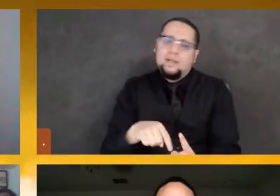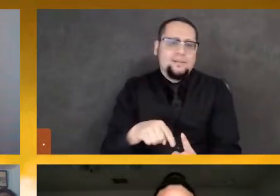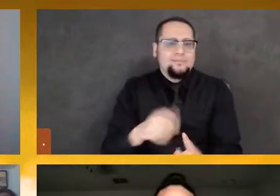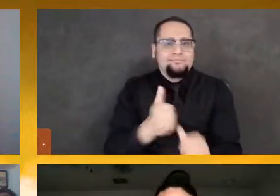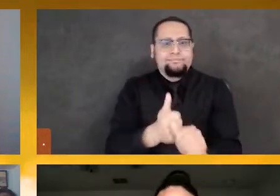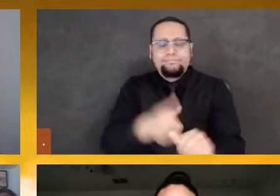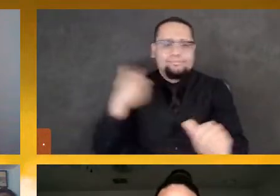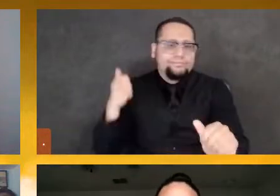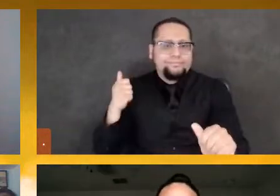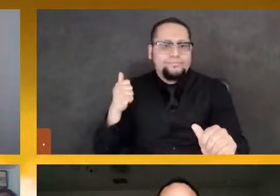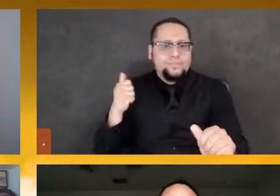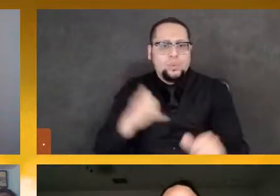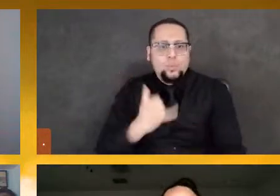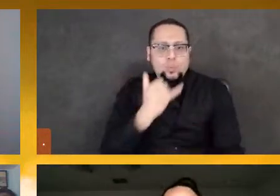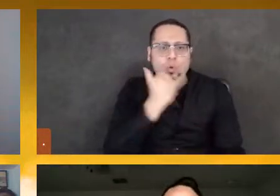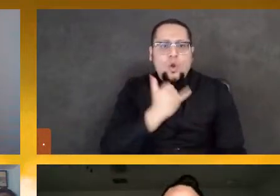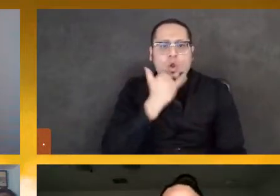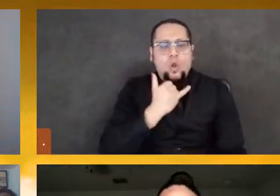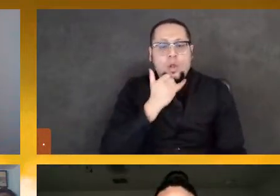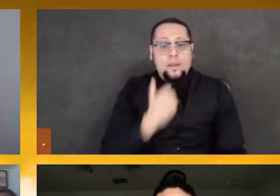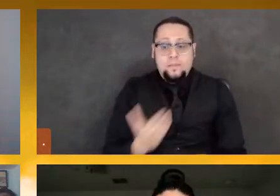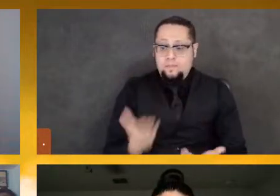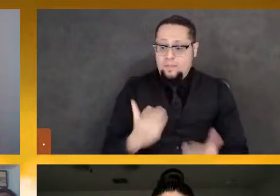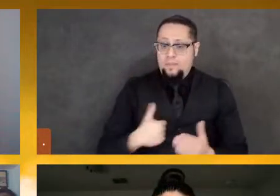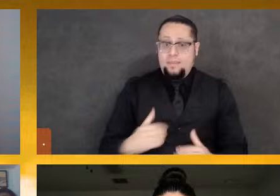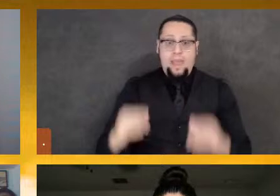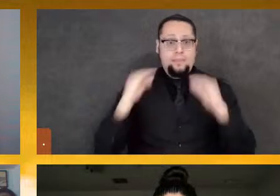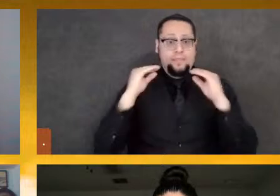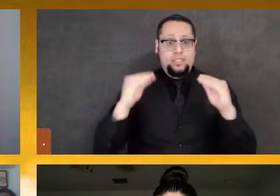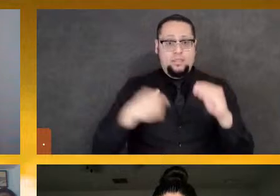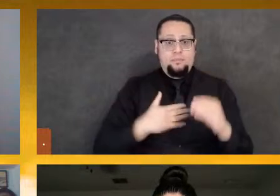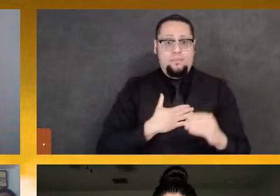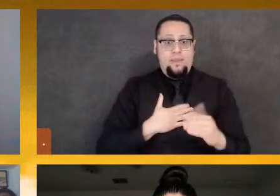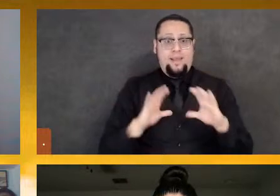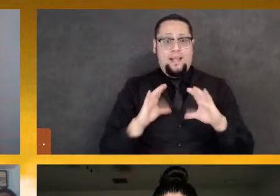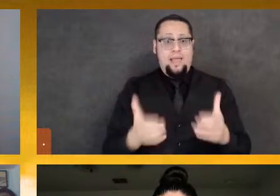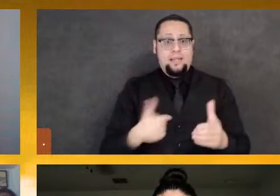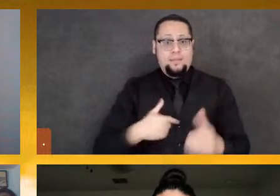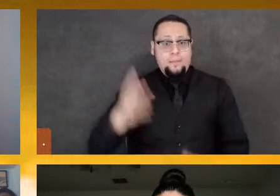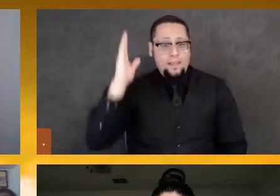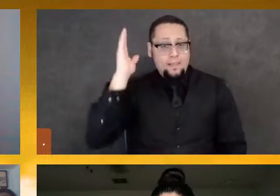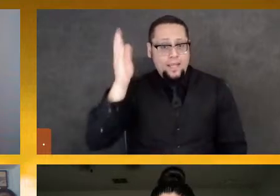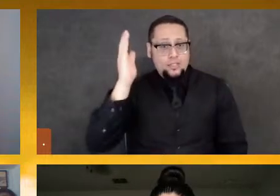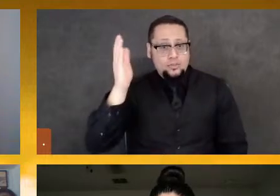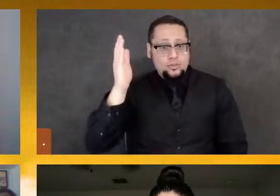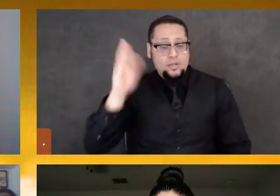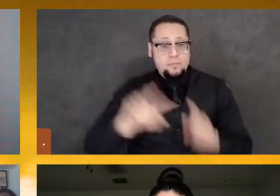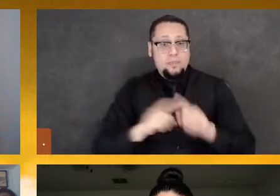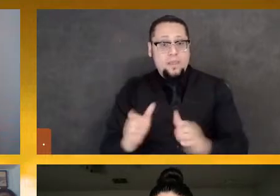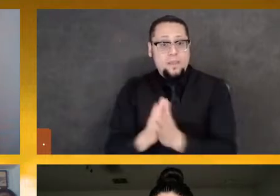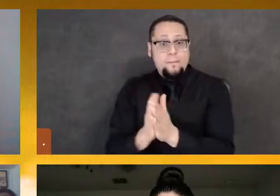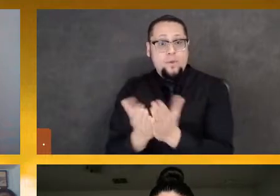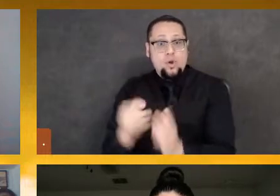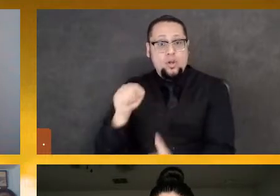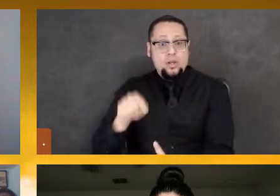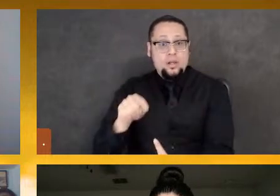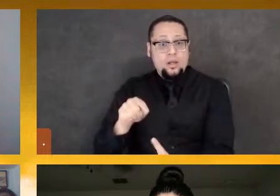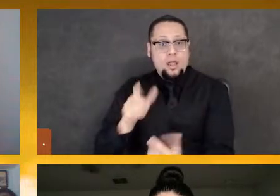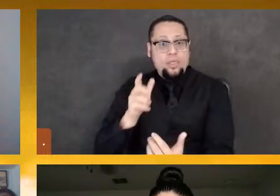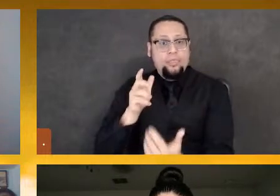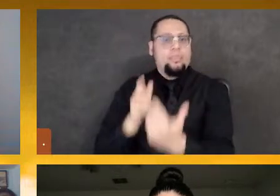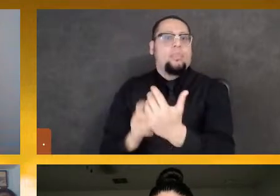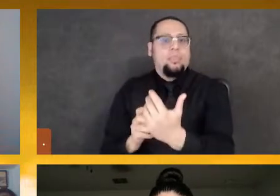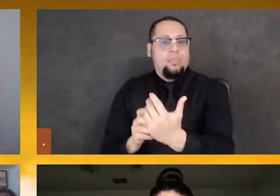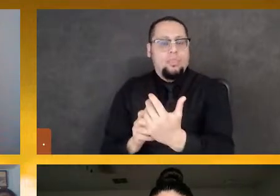I might in my classroom be teaching students something, lecturing on something, but the textbook doesn't match what I'm trying to